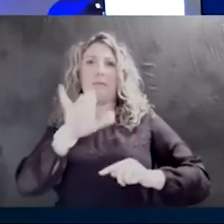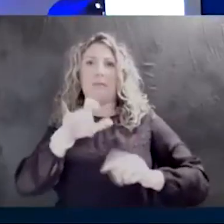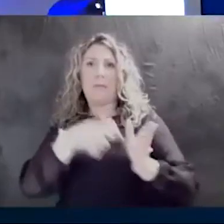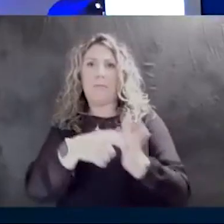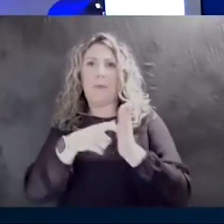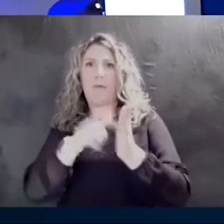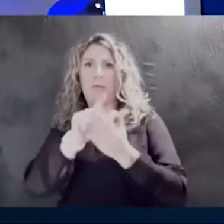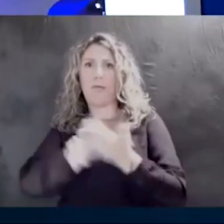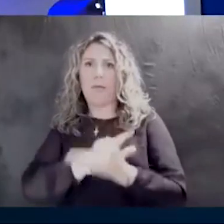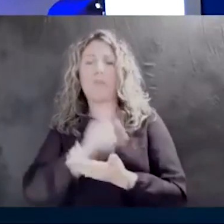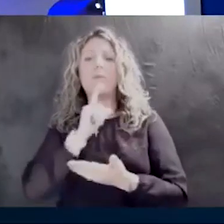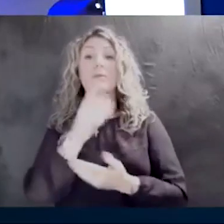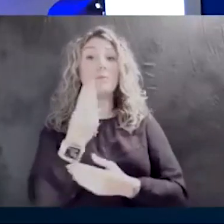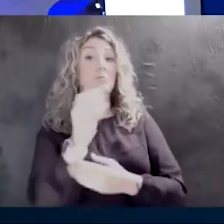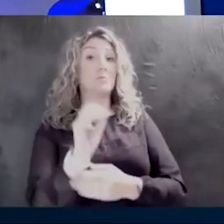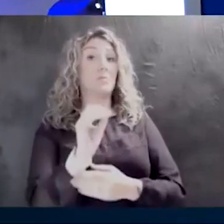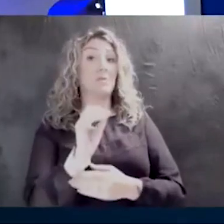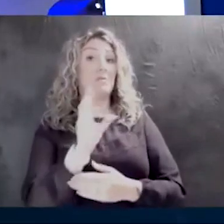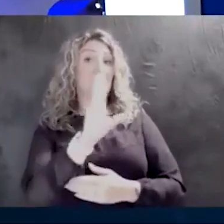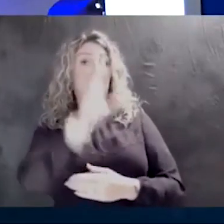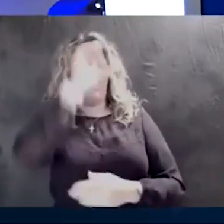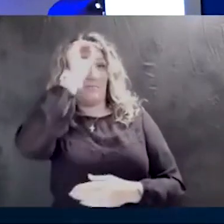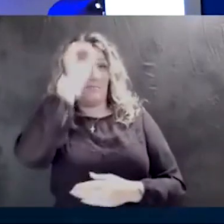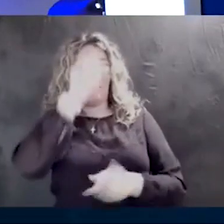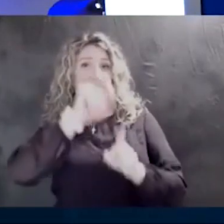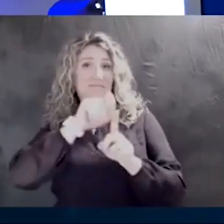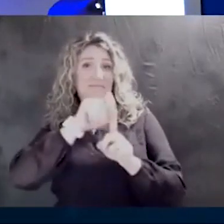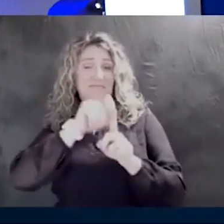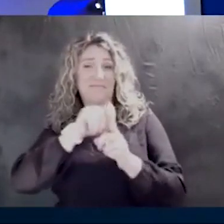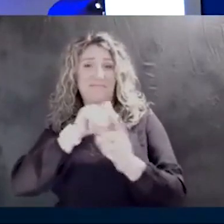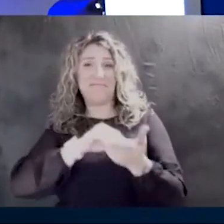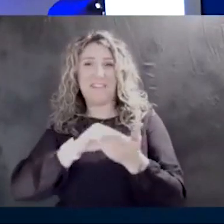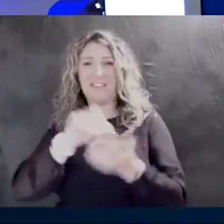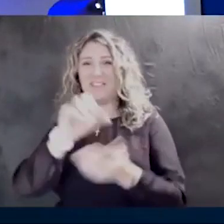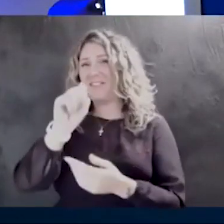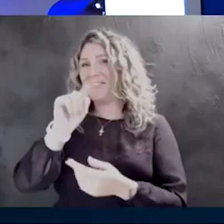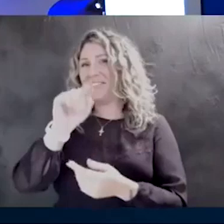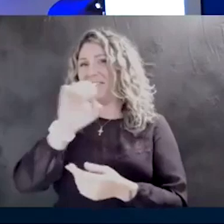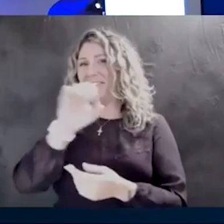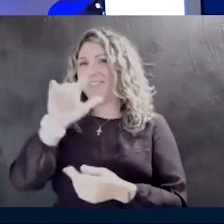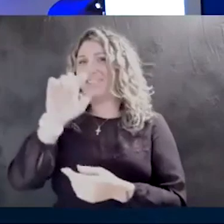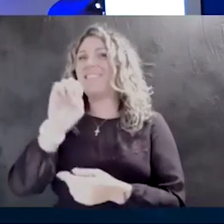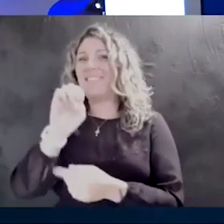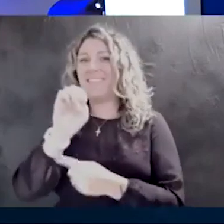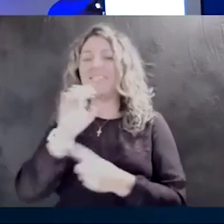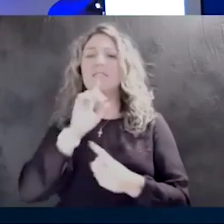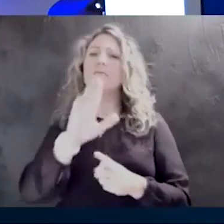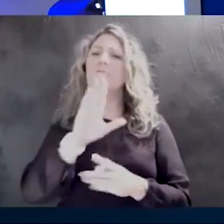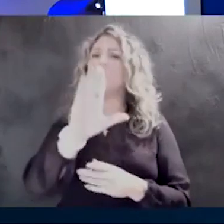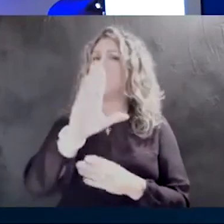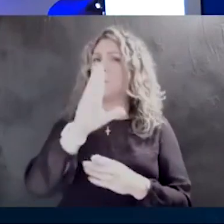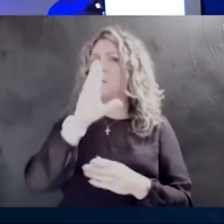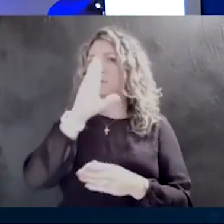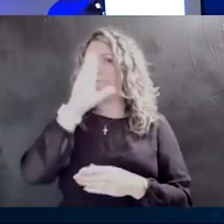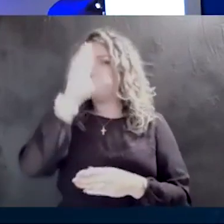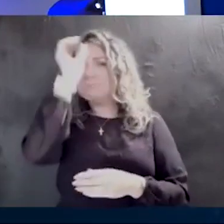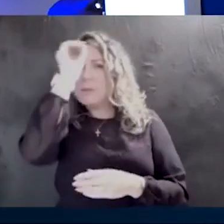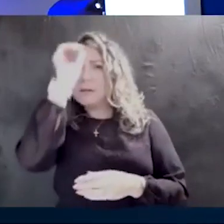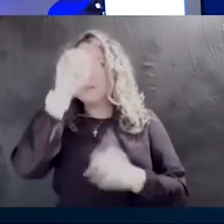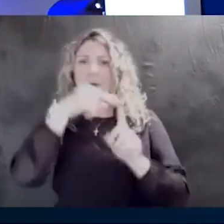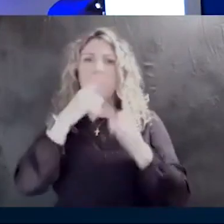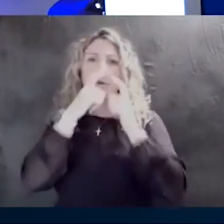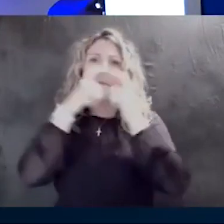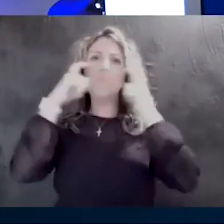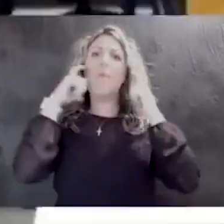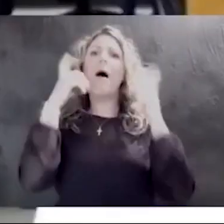Missouri side. I'll pick on Dr. Steele first. What do you think about a mask mandate, reinstating it?